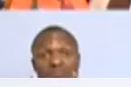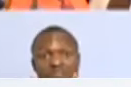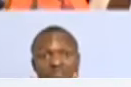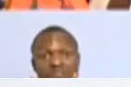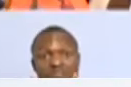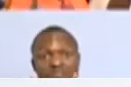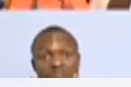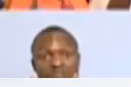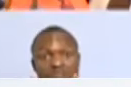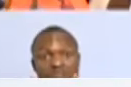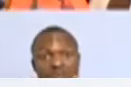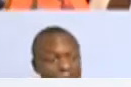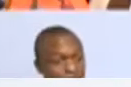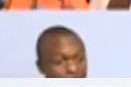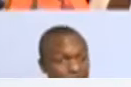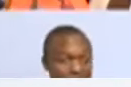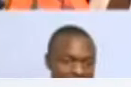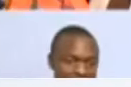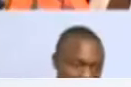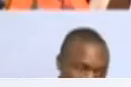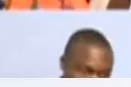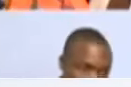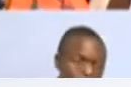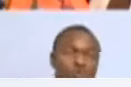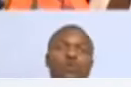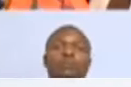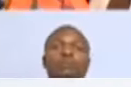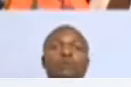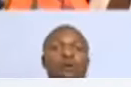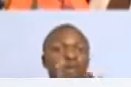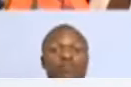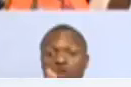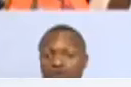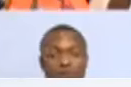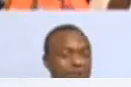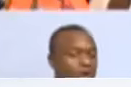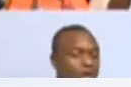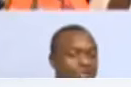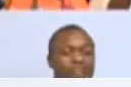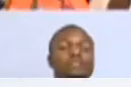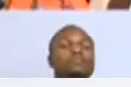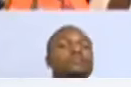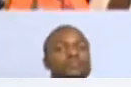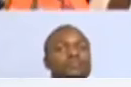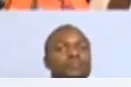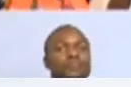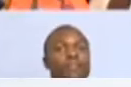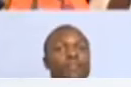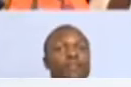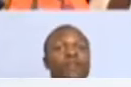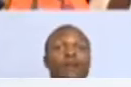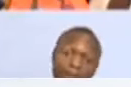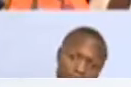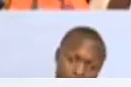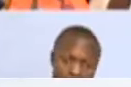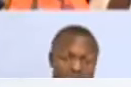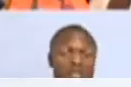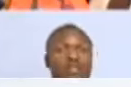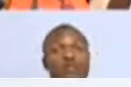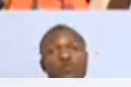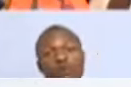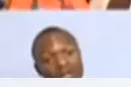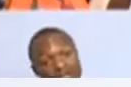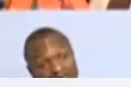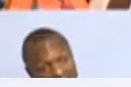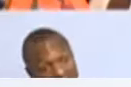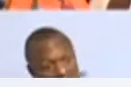just report to the police. If there's no action, raise the issue now to a different level. I think